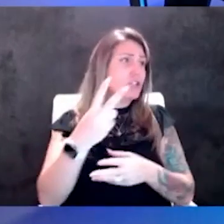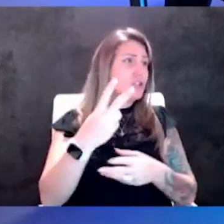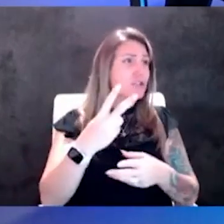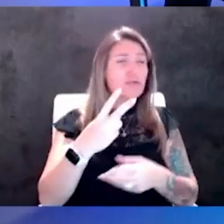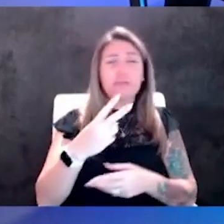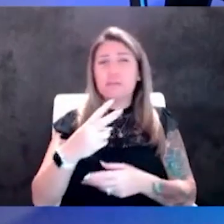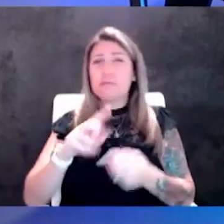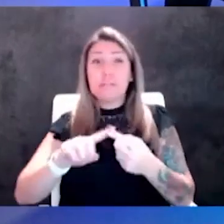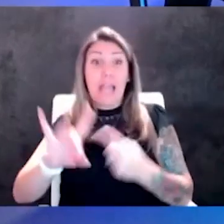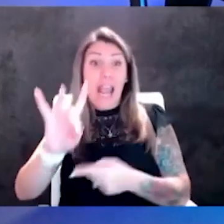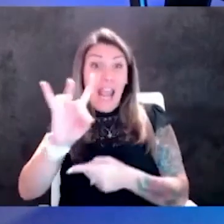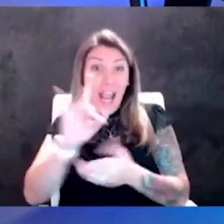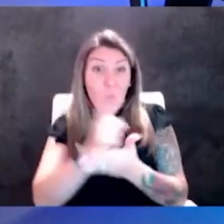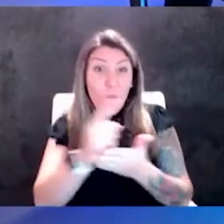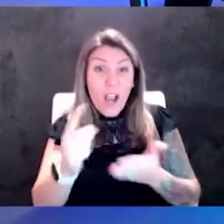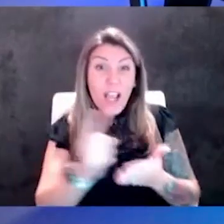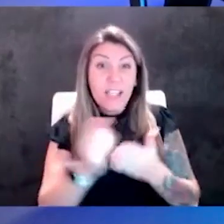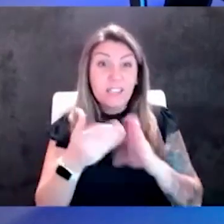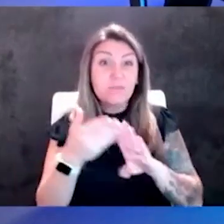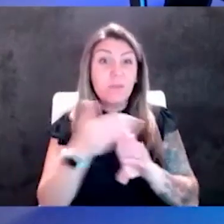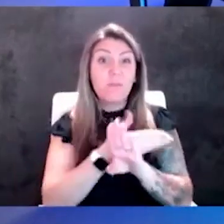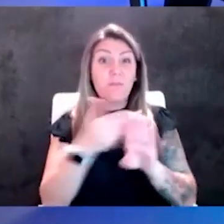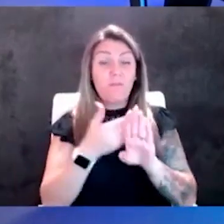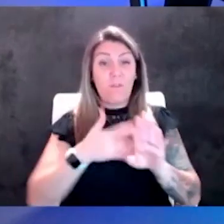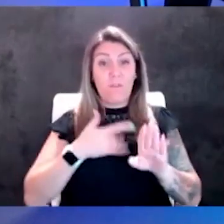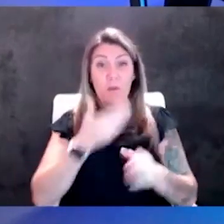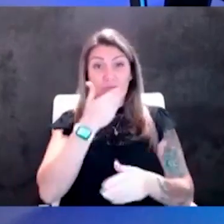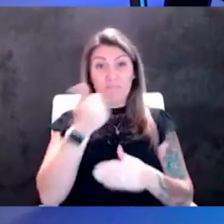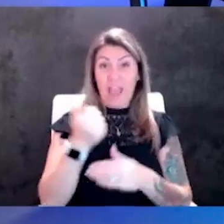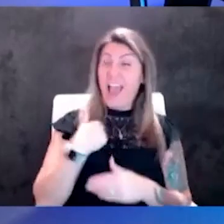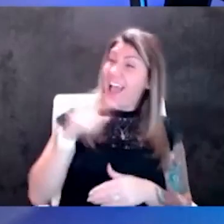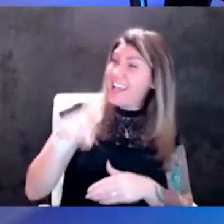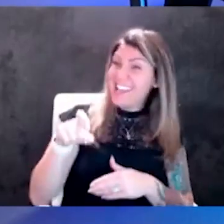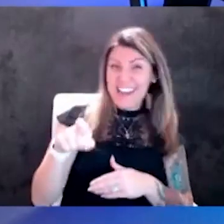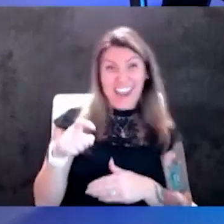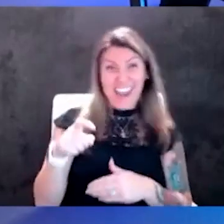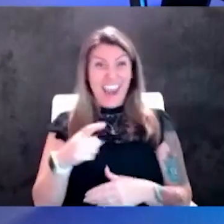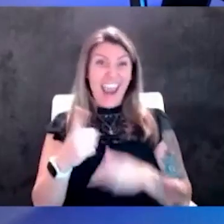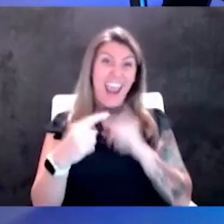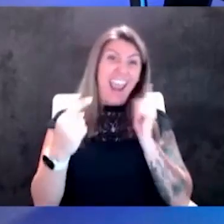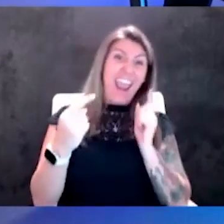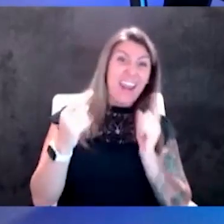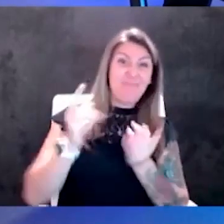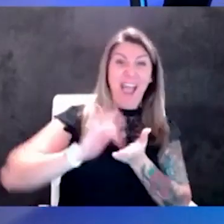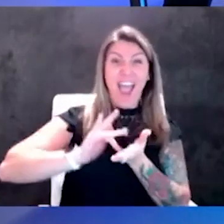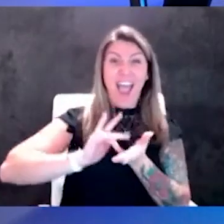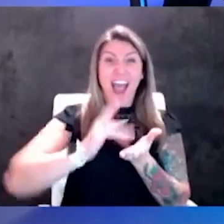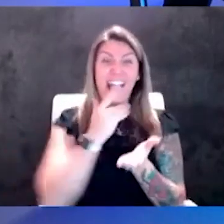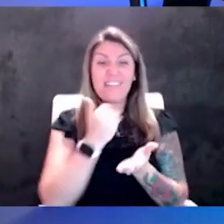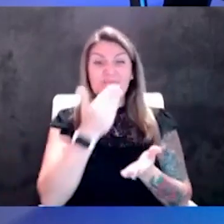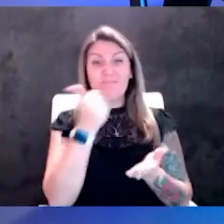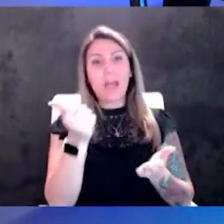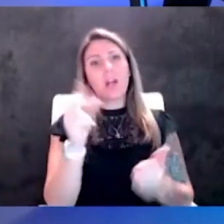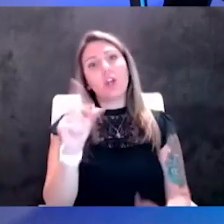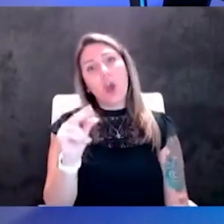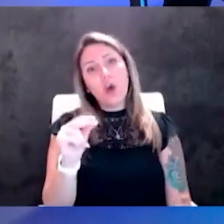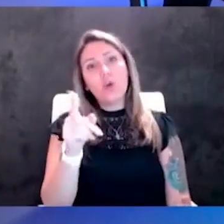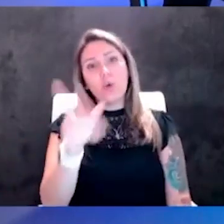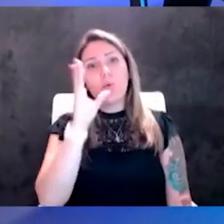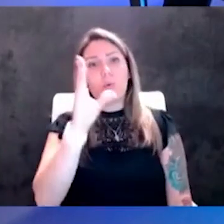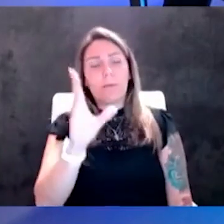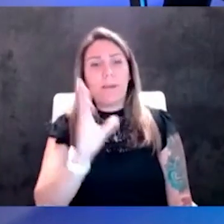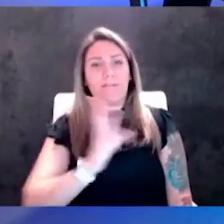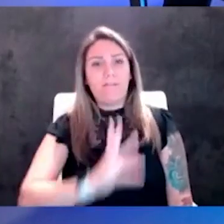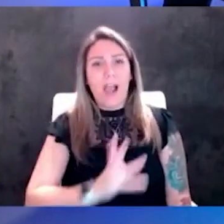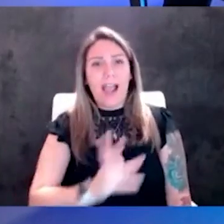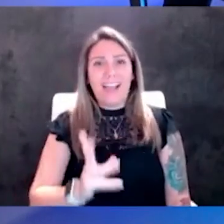feel better. And you think, well, I need an antibiotic. You get some antibiotic. I got better. 2 weeks later, it was just fine. Well, I say you're going to be just fine anyway because 2 weeks passed,